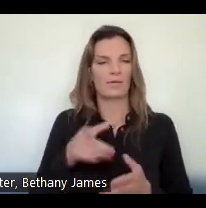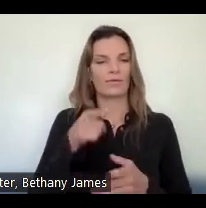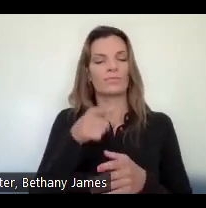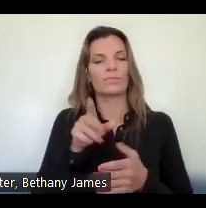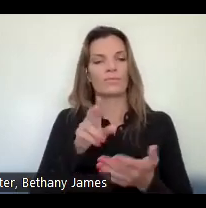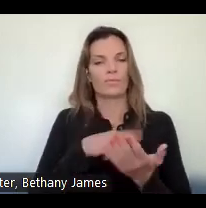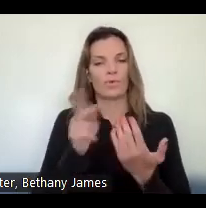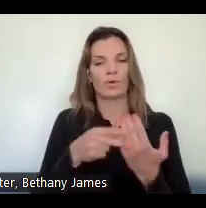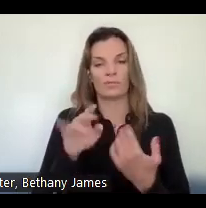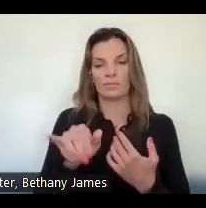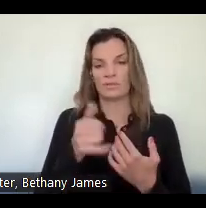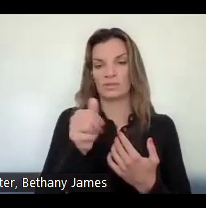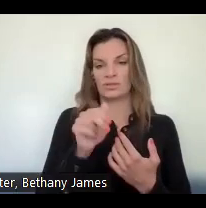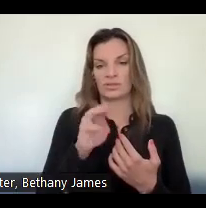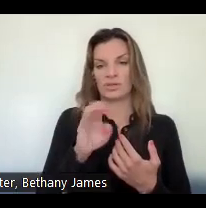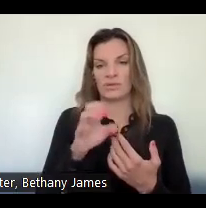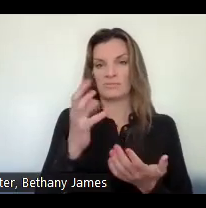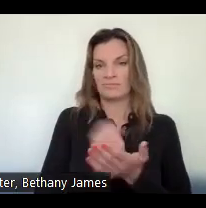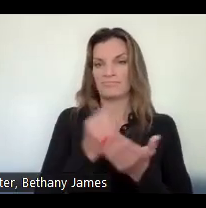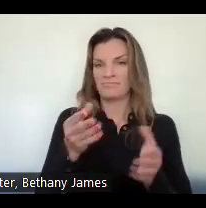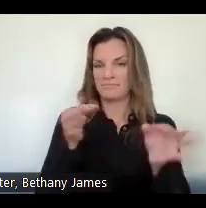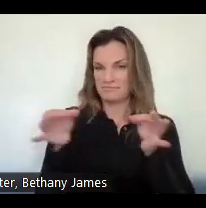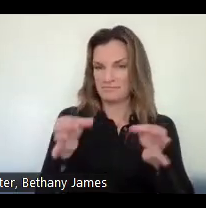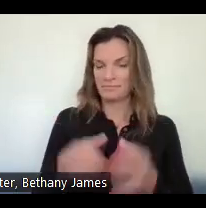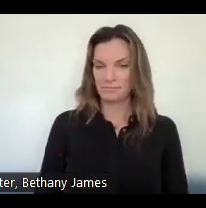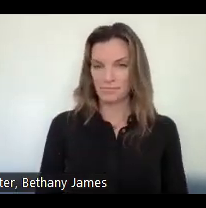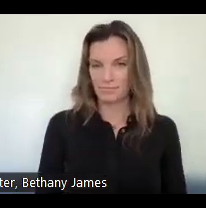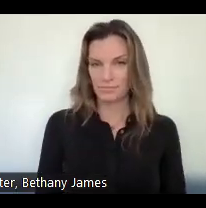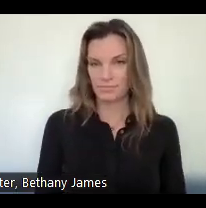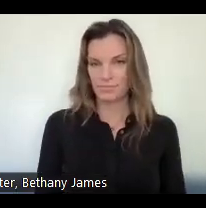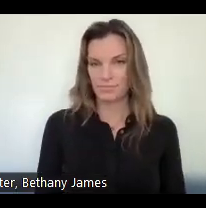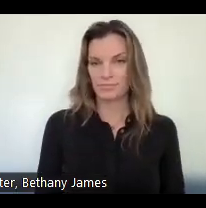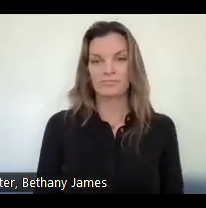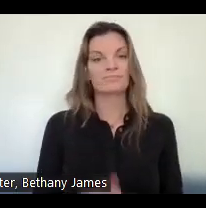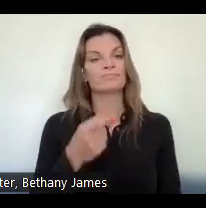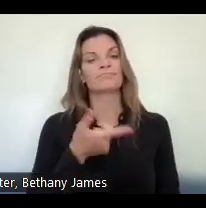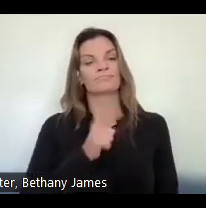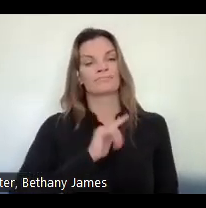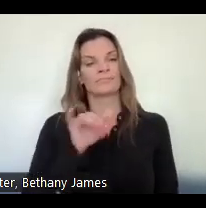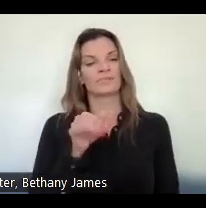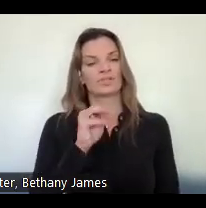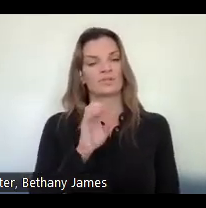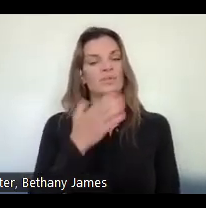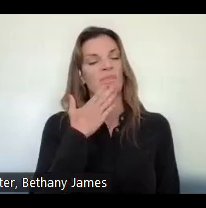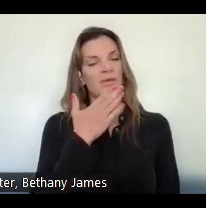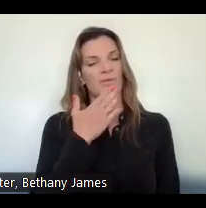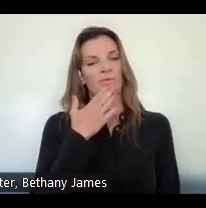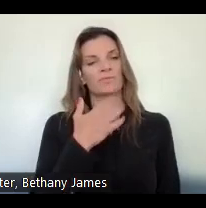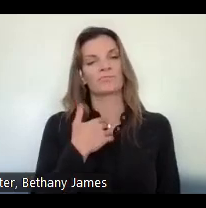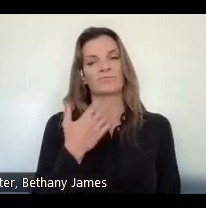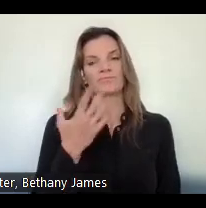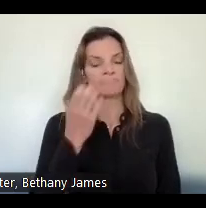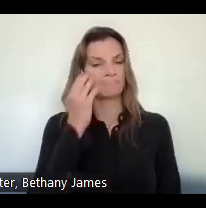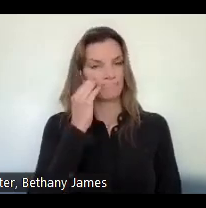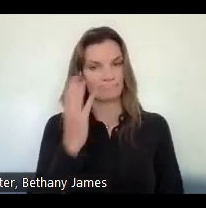Jamie, would you like to explain about Autism Alliance more? Sure. Thanks, Joanna. So I can tell everybody a little bit